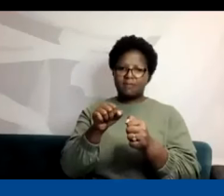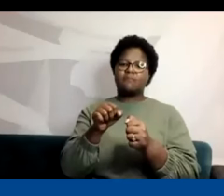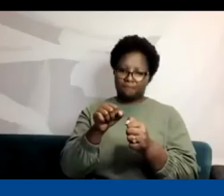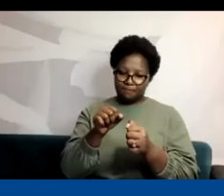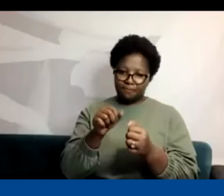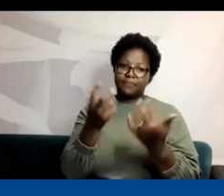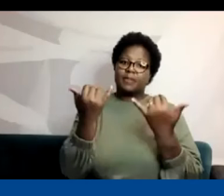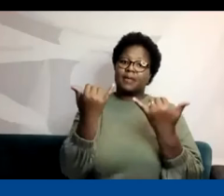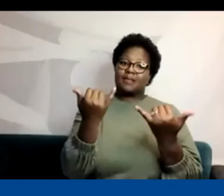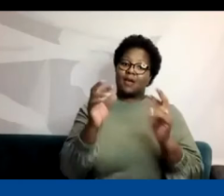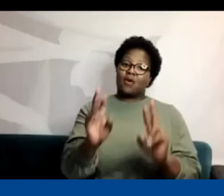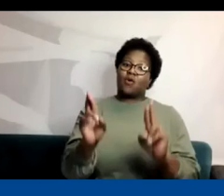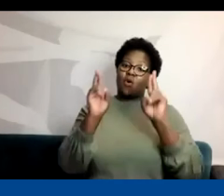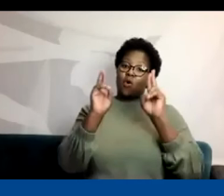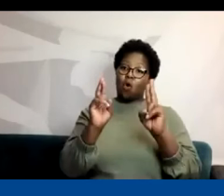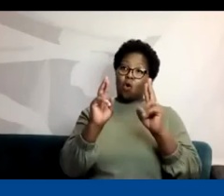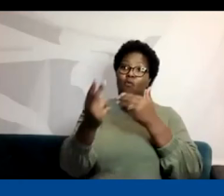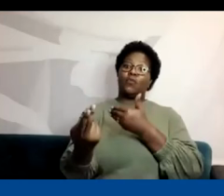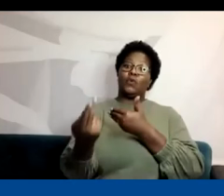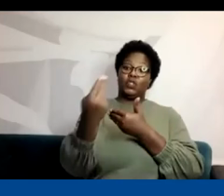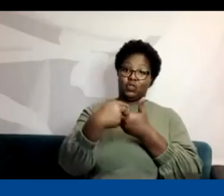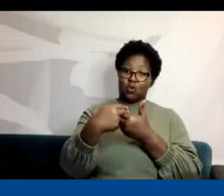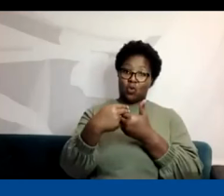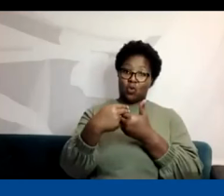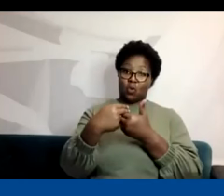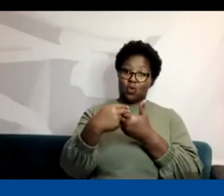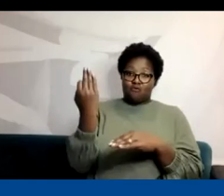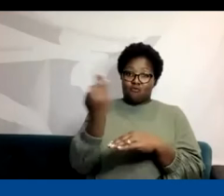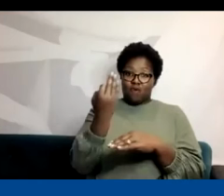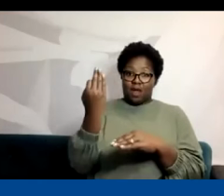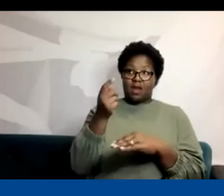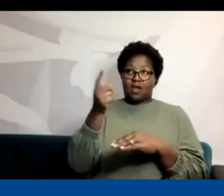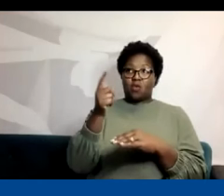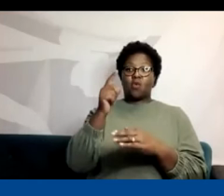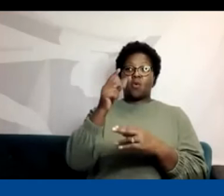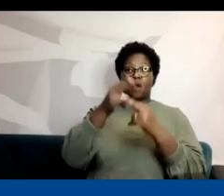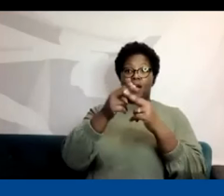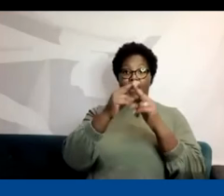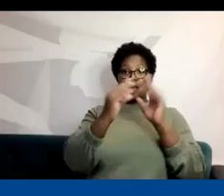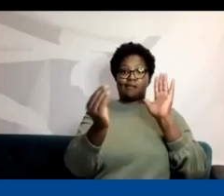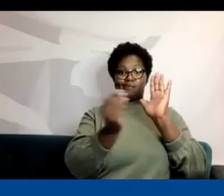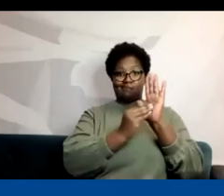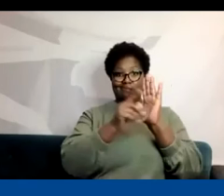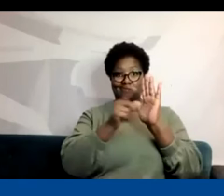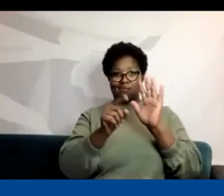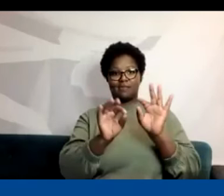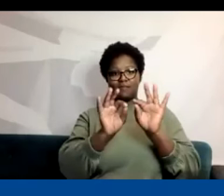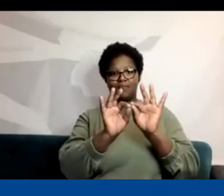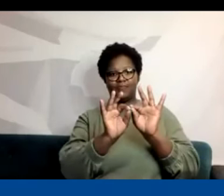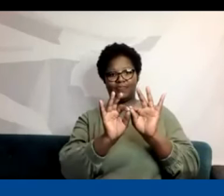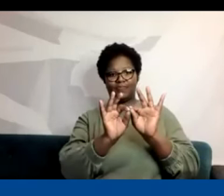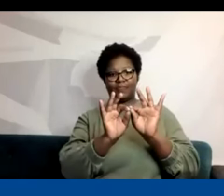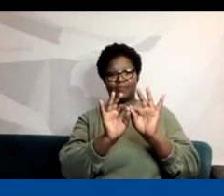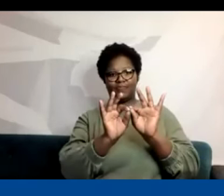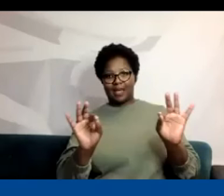you will join us there. You can register at the link that's shown on the screen, which is